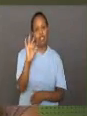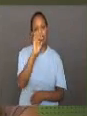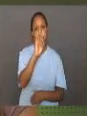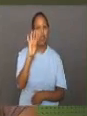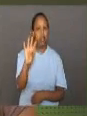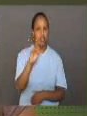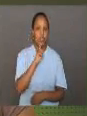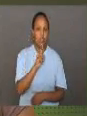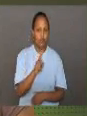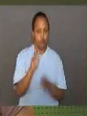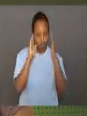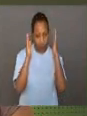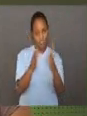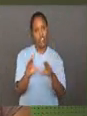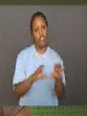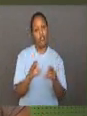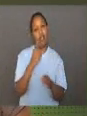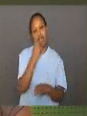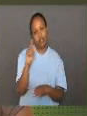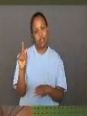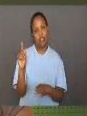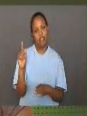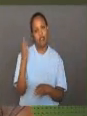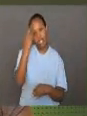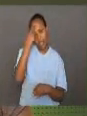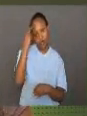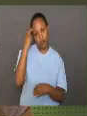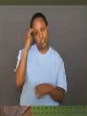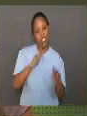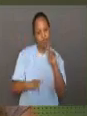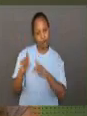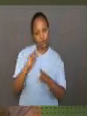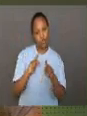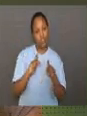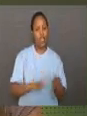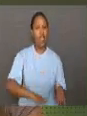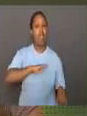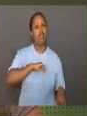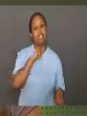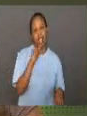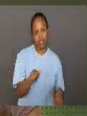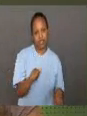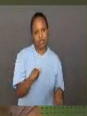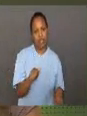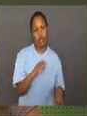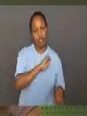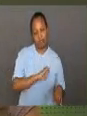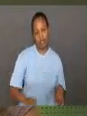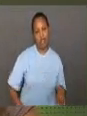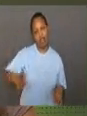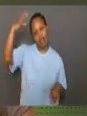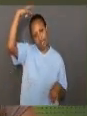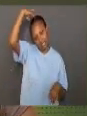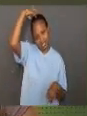in 1974, focusing on some of the reasons for the people's discontent with